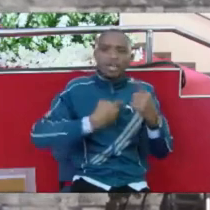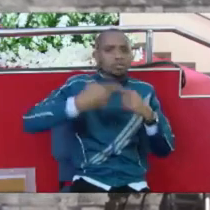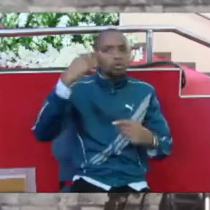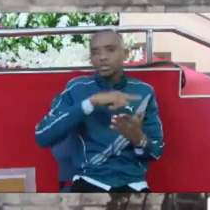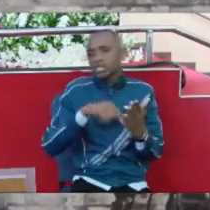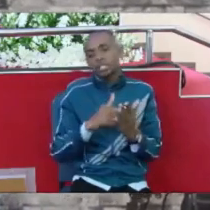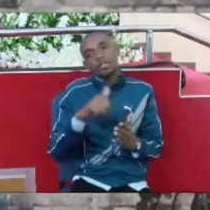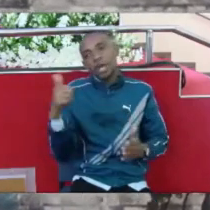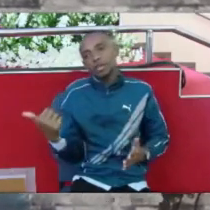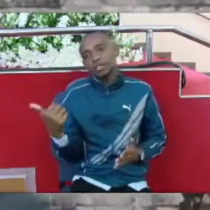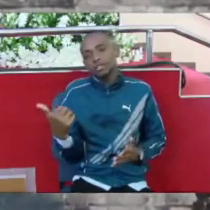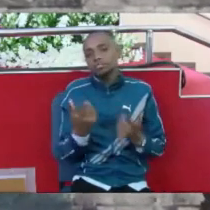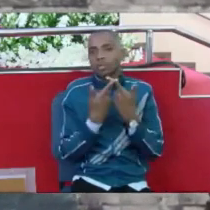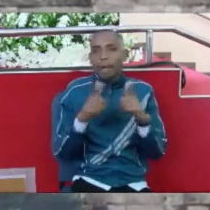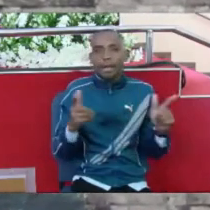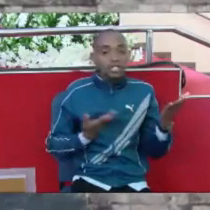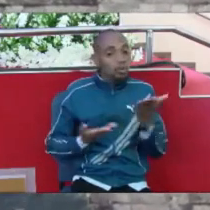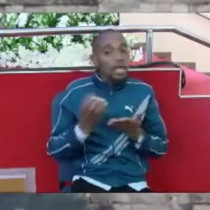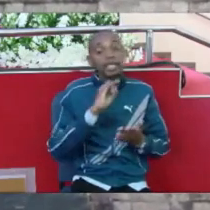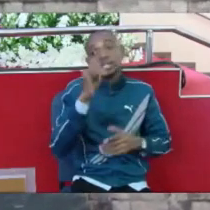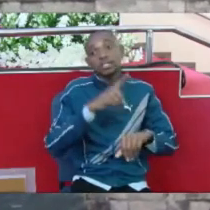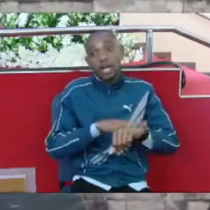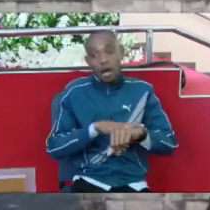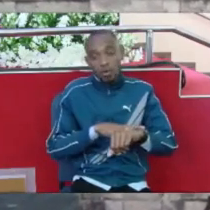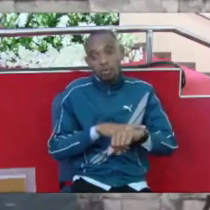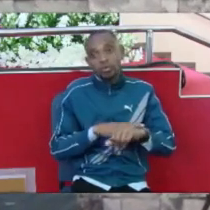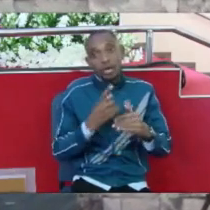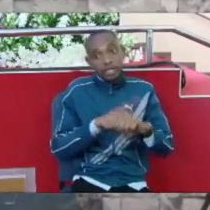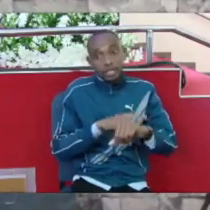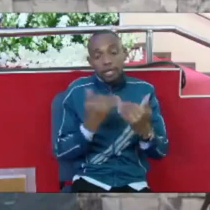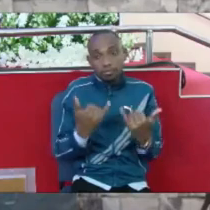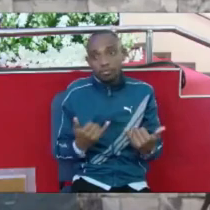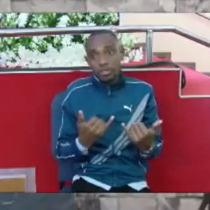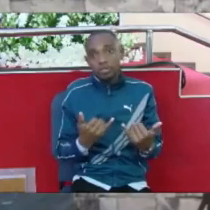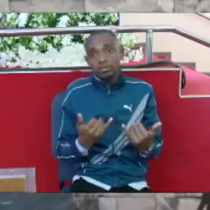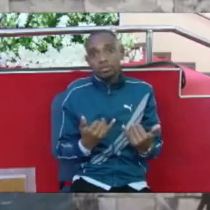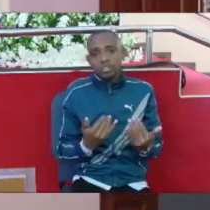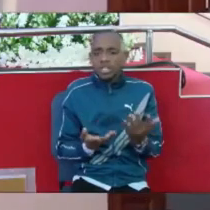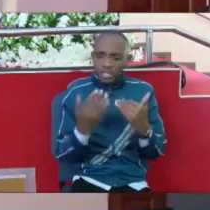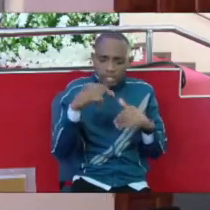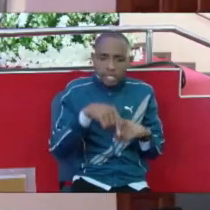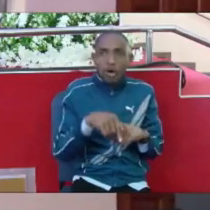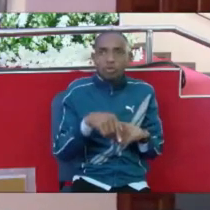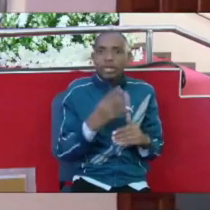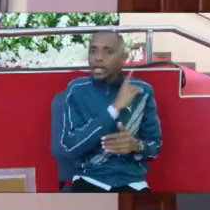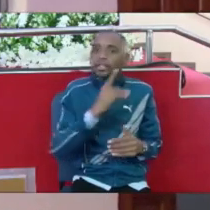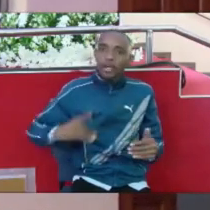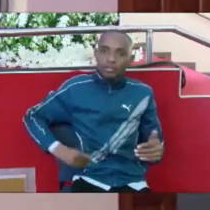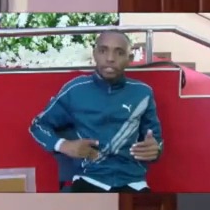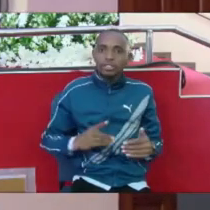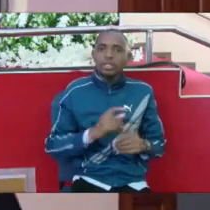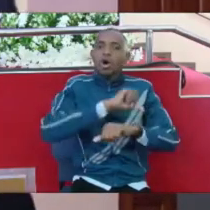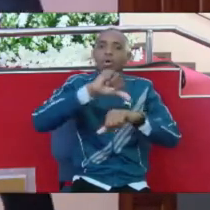other. But where he is at the moment, he is down. David was